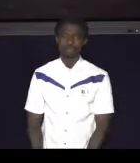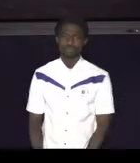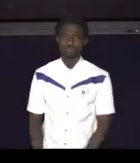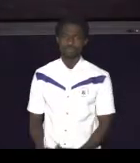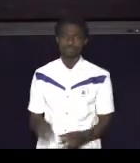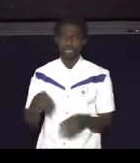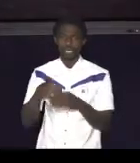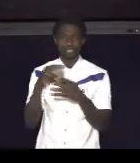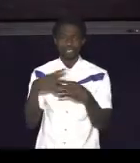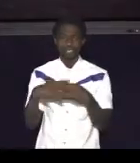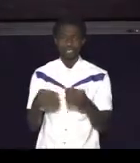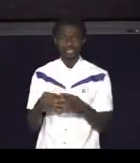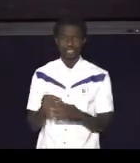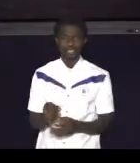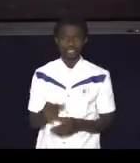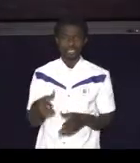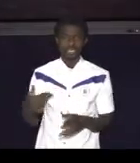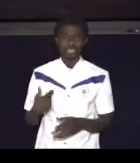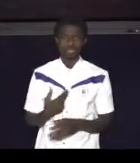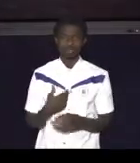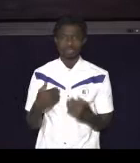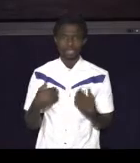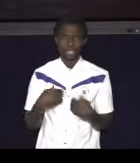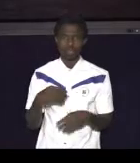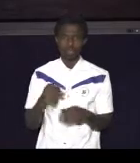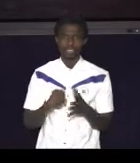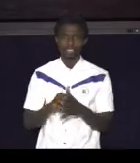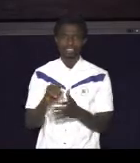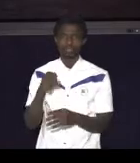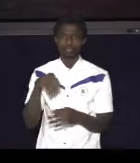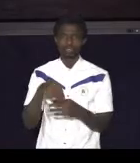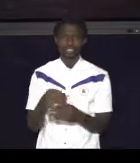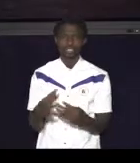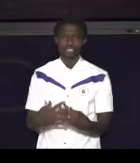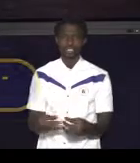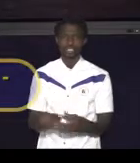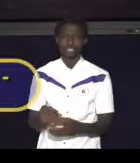in sentences. Let's have examples in sentences.